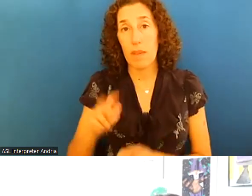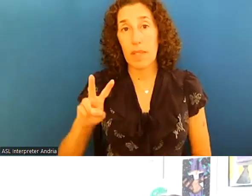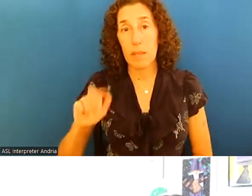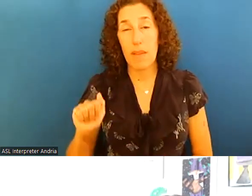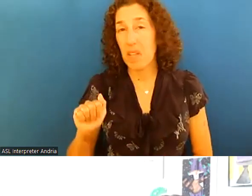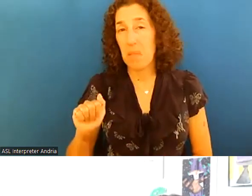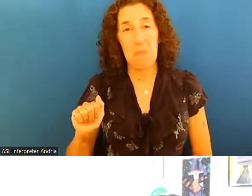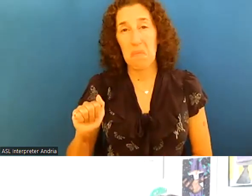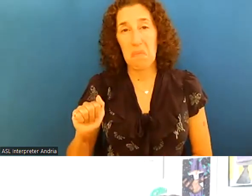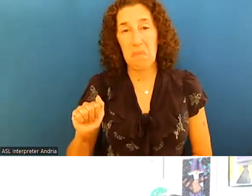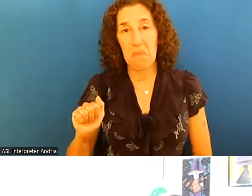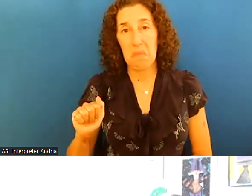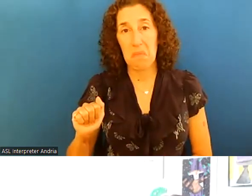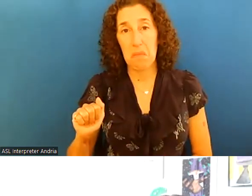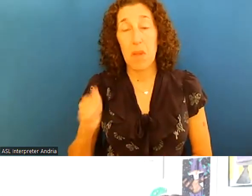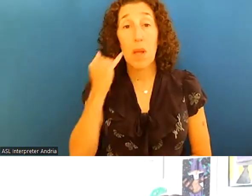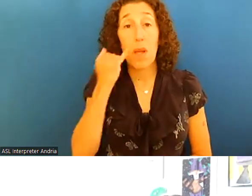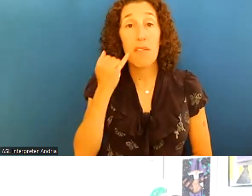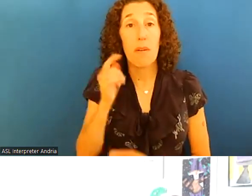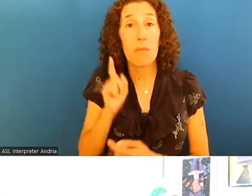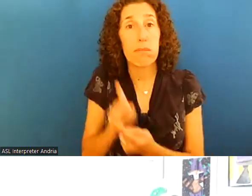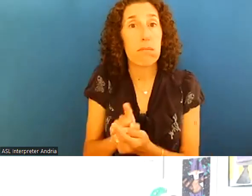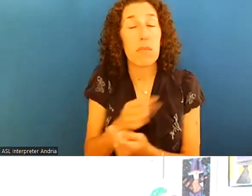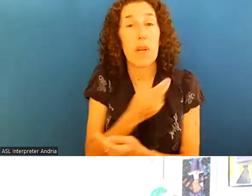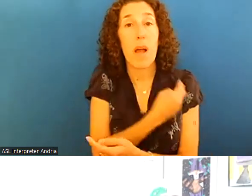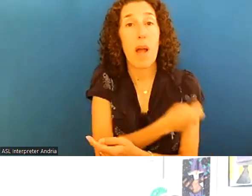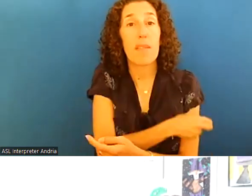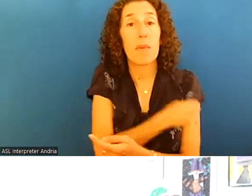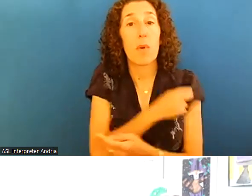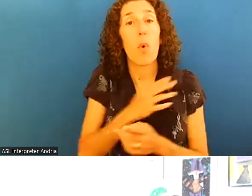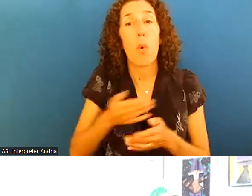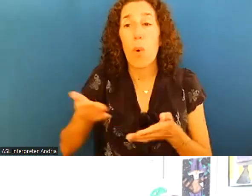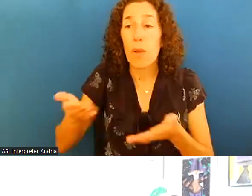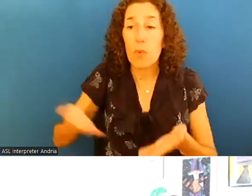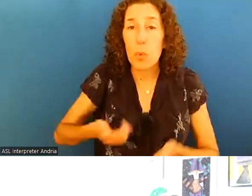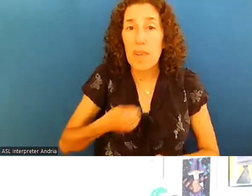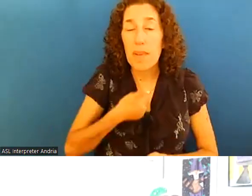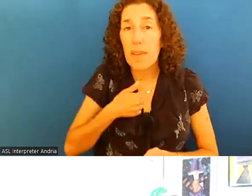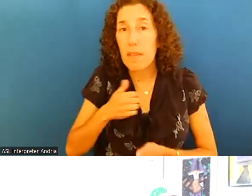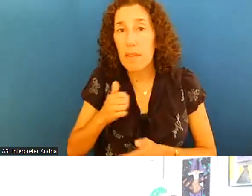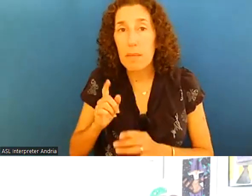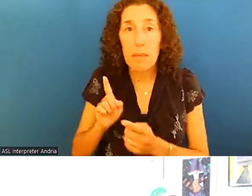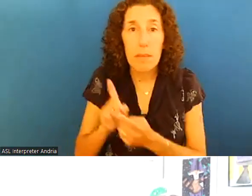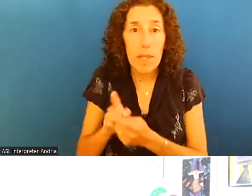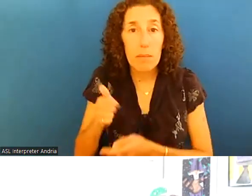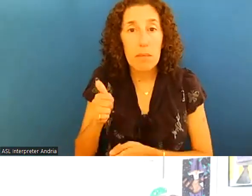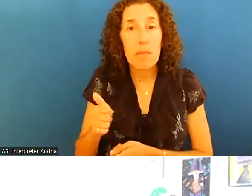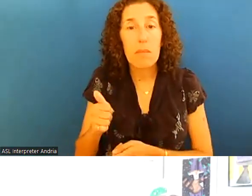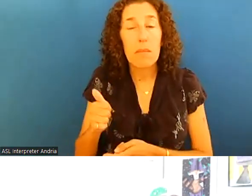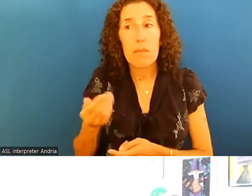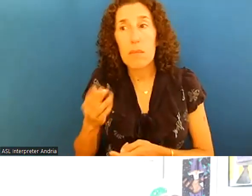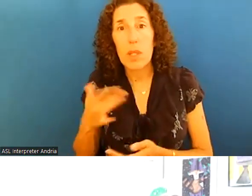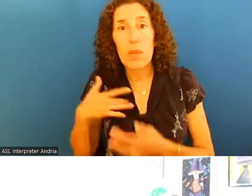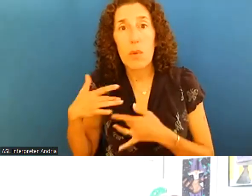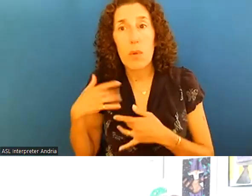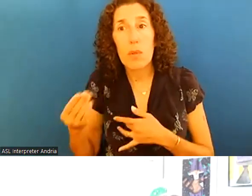and speak to the advocate, or to see if they have any concerns or anything that we know about before we go in and meet